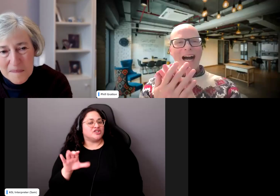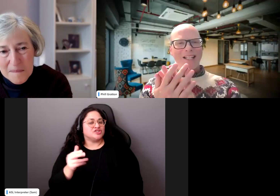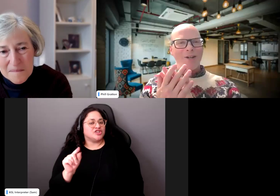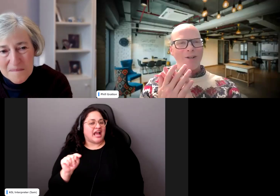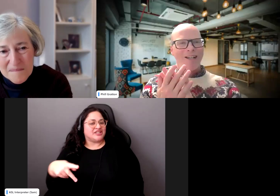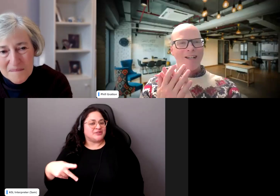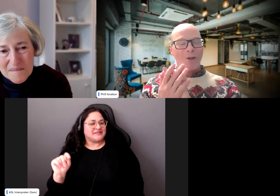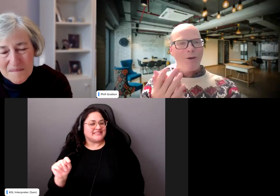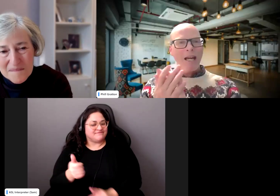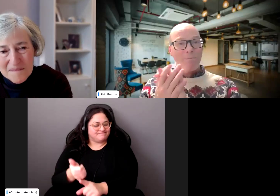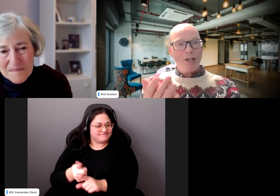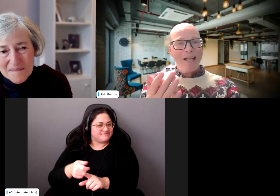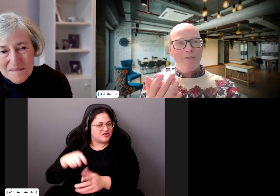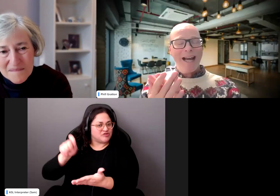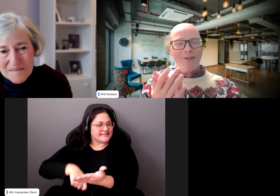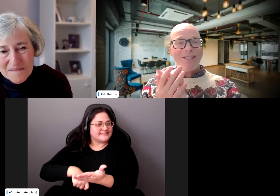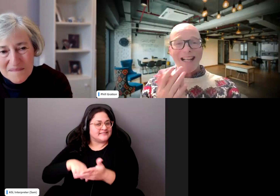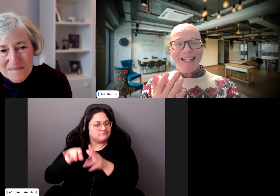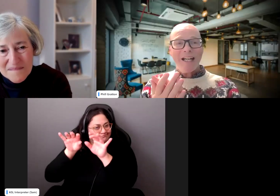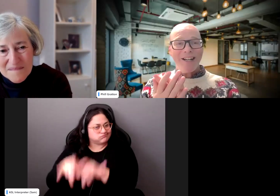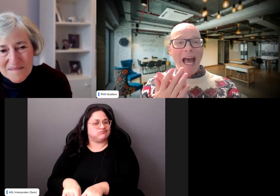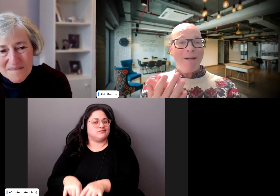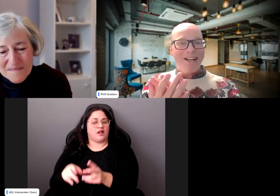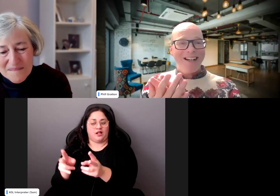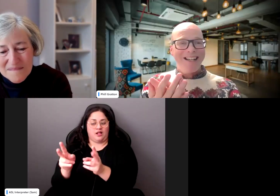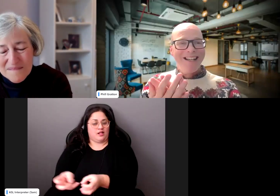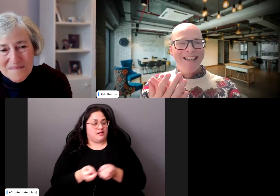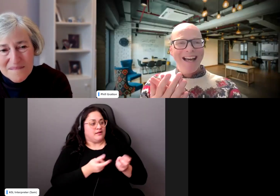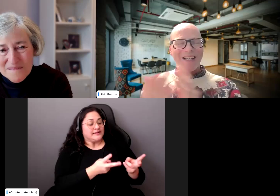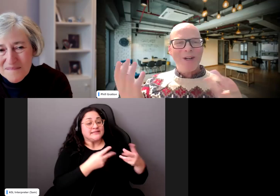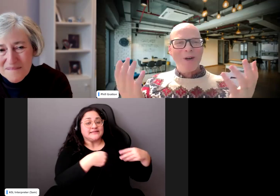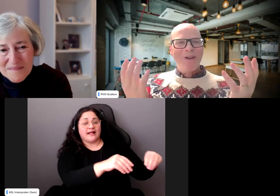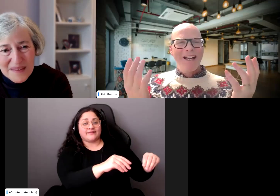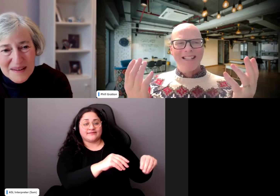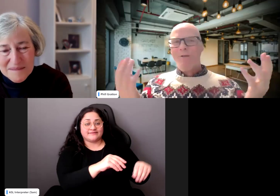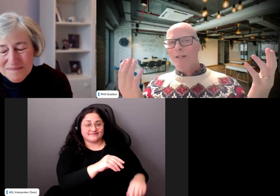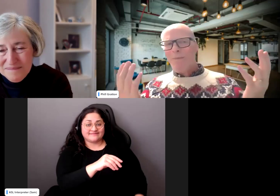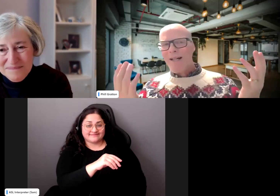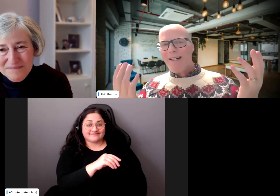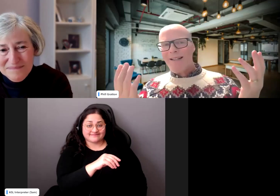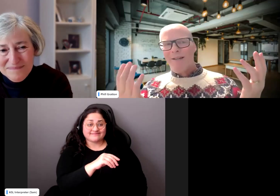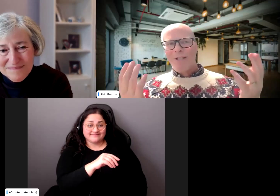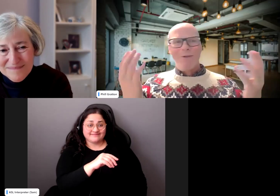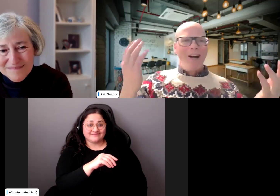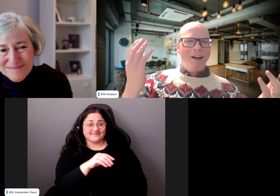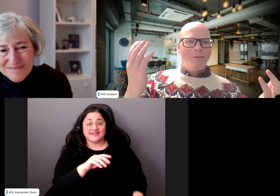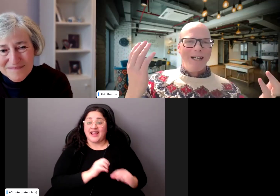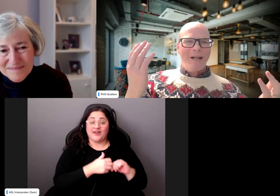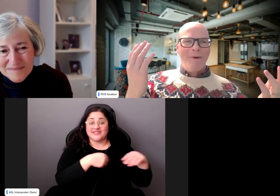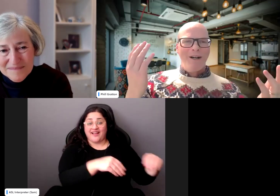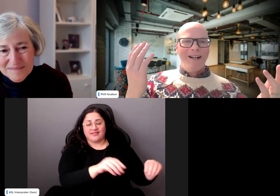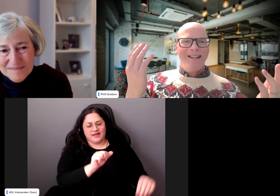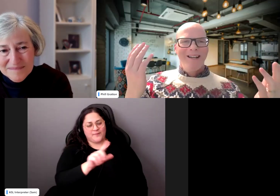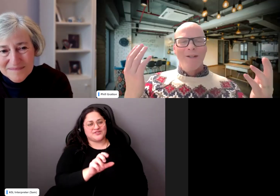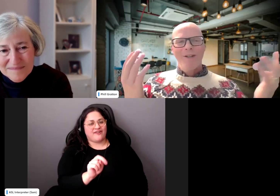saving these files and they're creating books out of it and they're selling it on Amazon. And so, is that a real book? Was it really authored